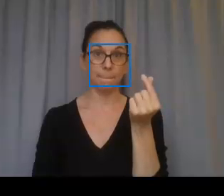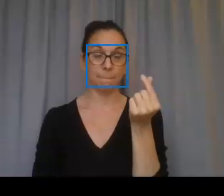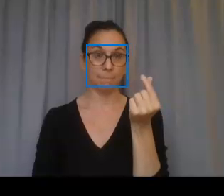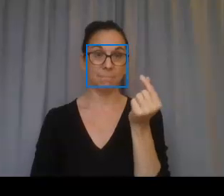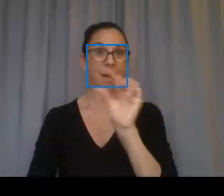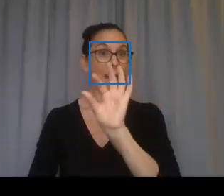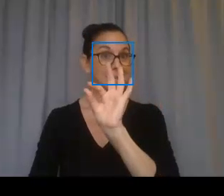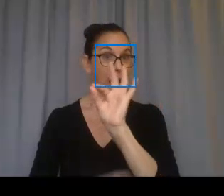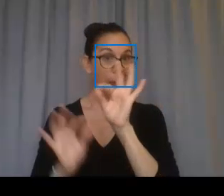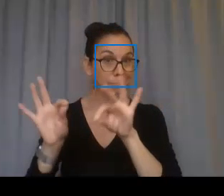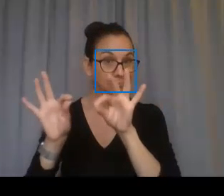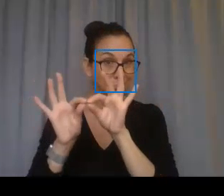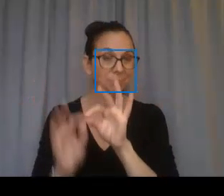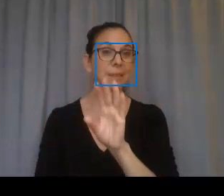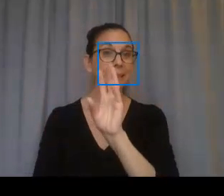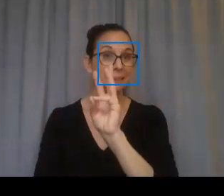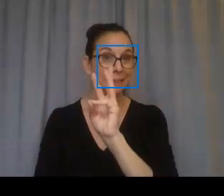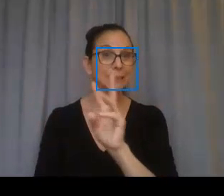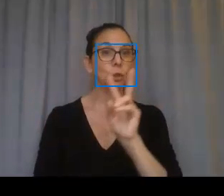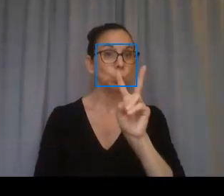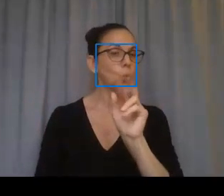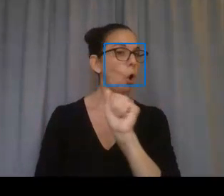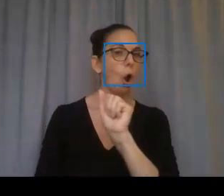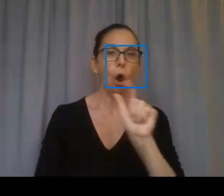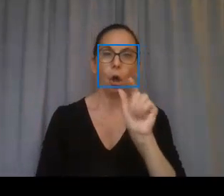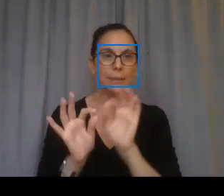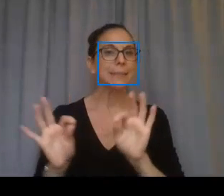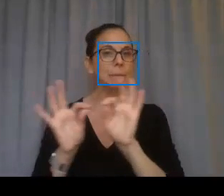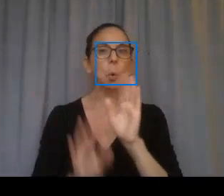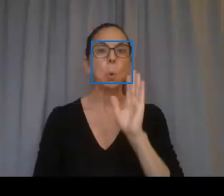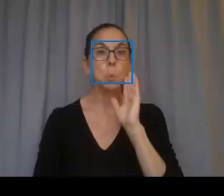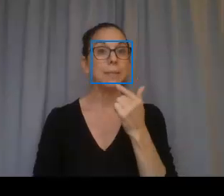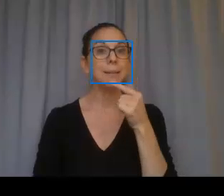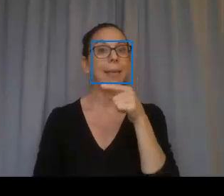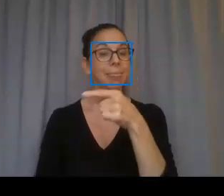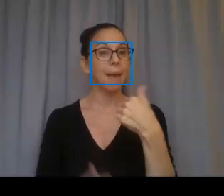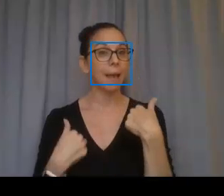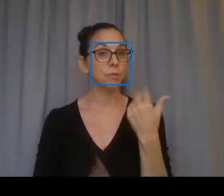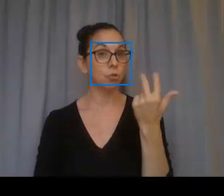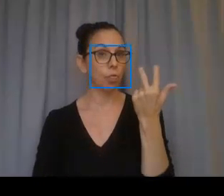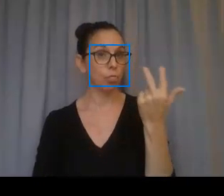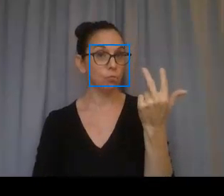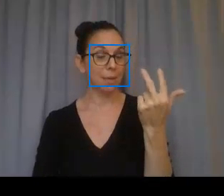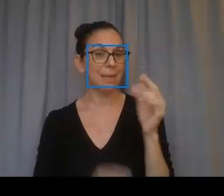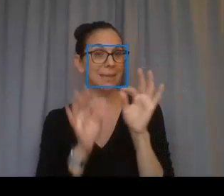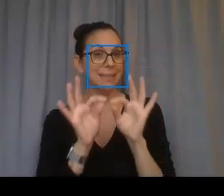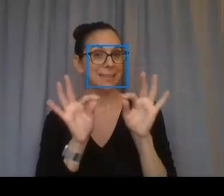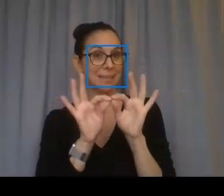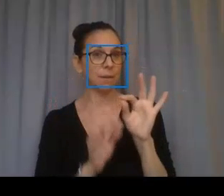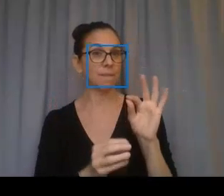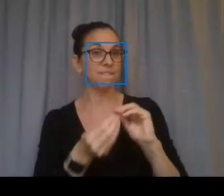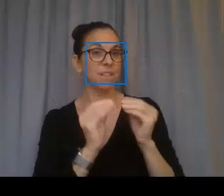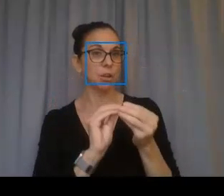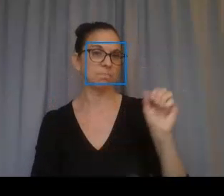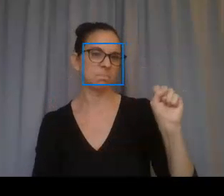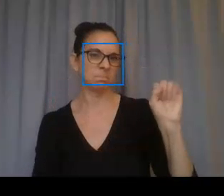9 is significant, the 6 and the 2, they're all significant. So we would say that this measurement has 3 significant figures, or